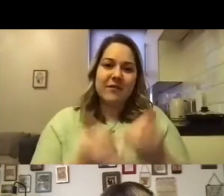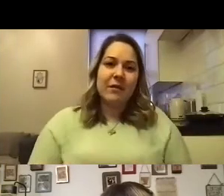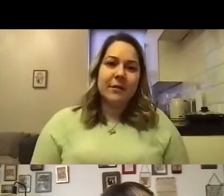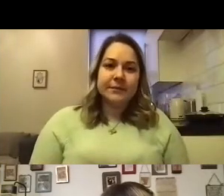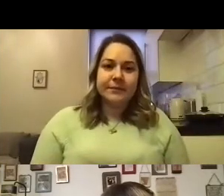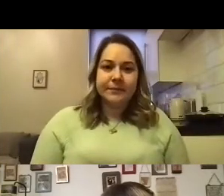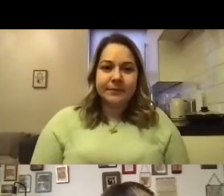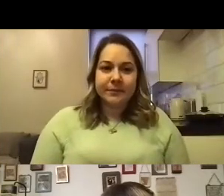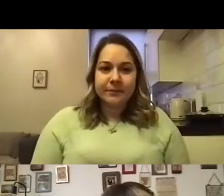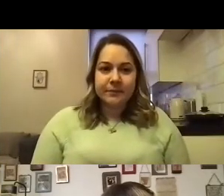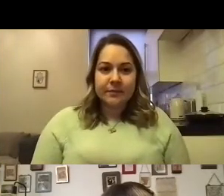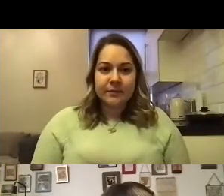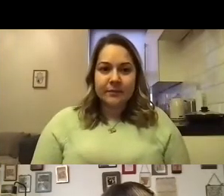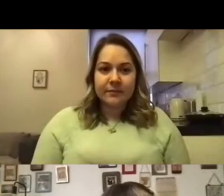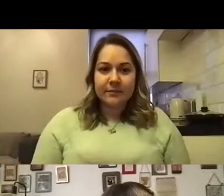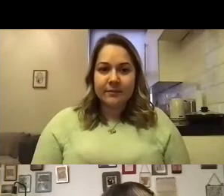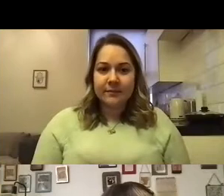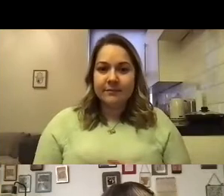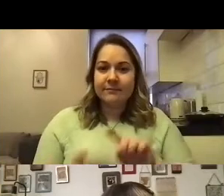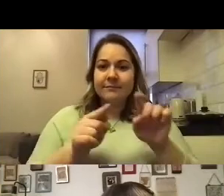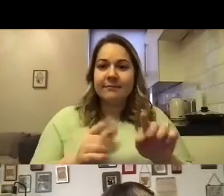Okay. Shall we go to Isis?